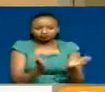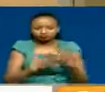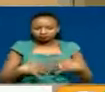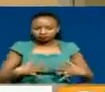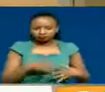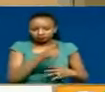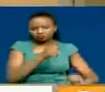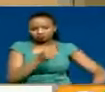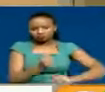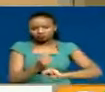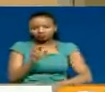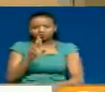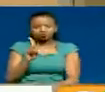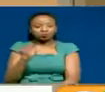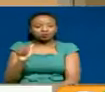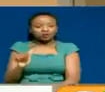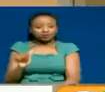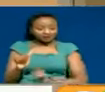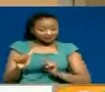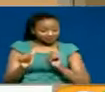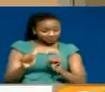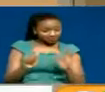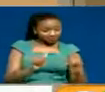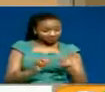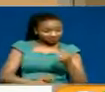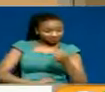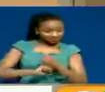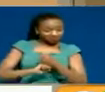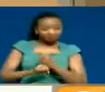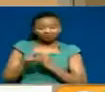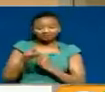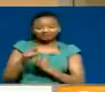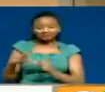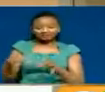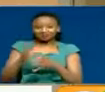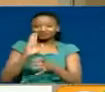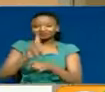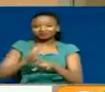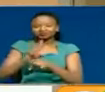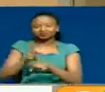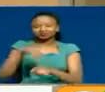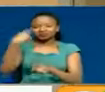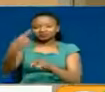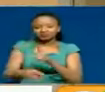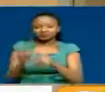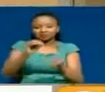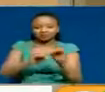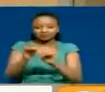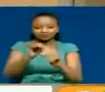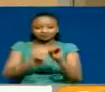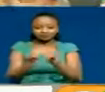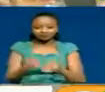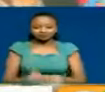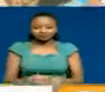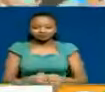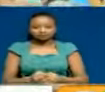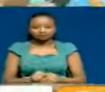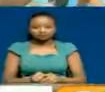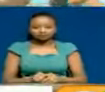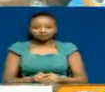party that he says he will be using as his vehicle to succeed President Uhuru Kenyatta in next year's polls.